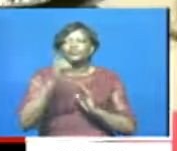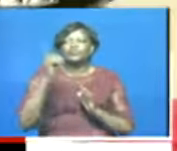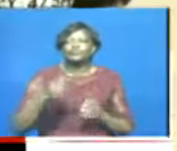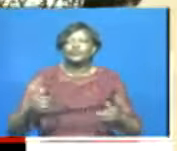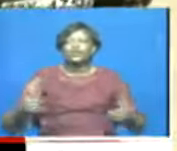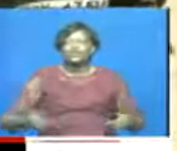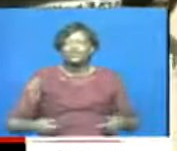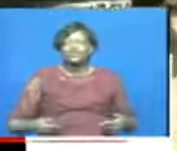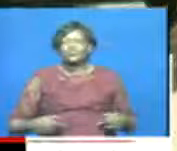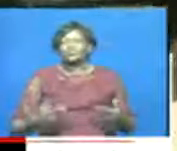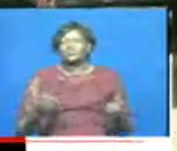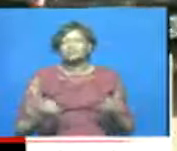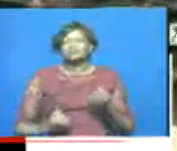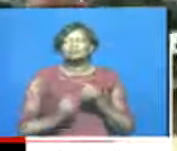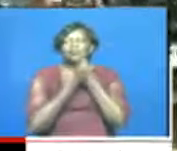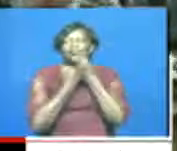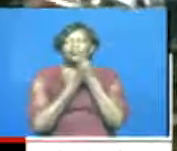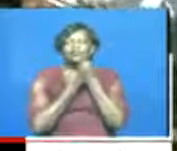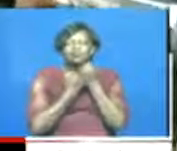tuangalie.